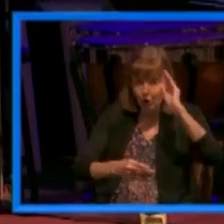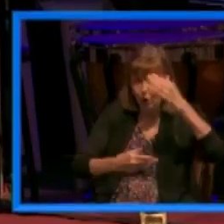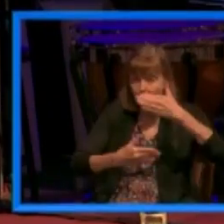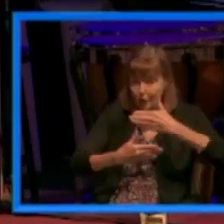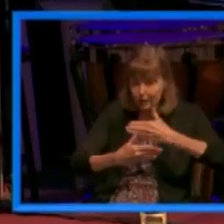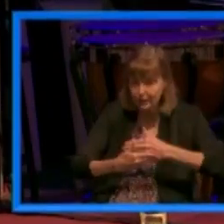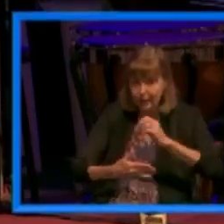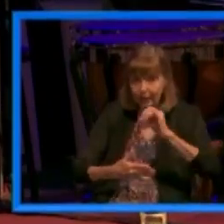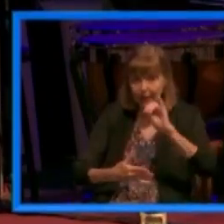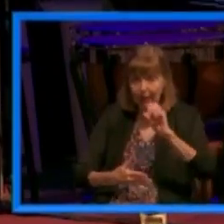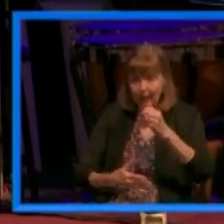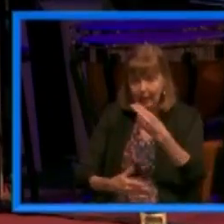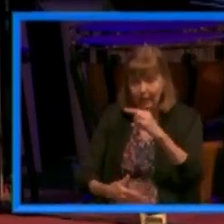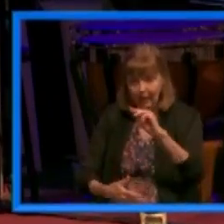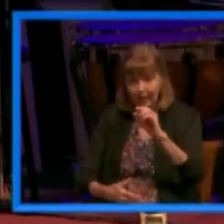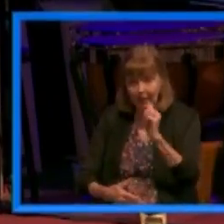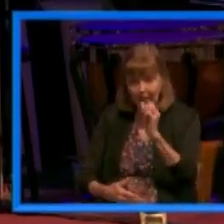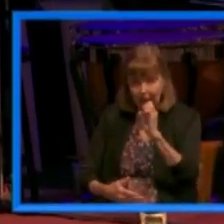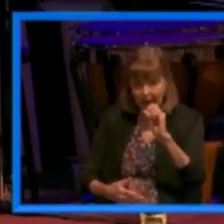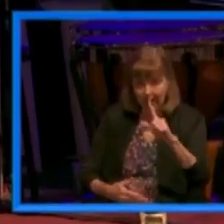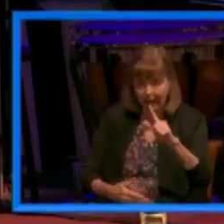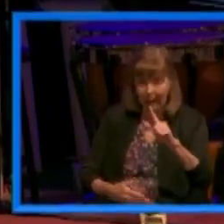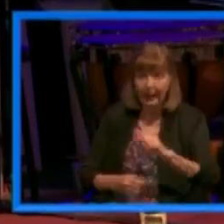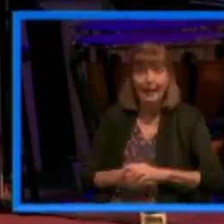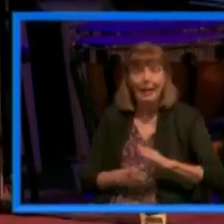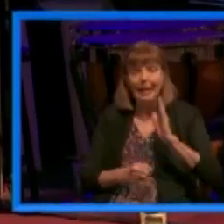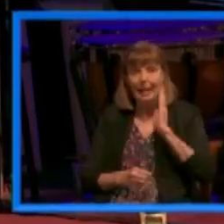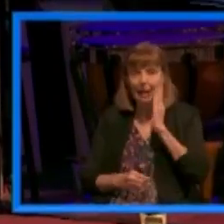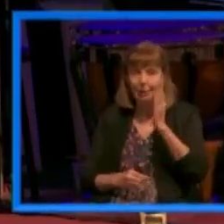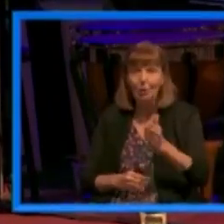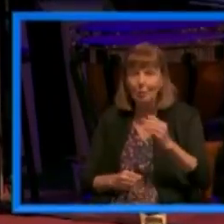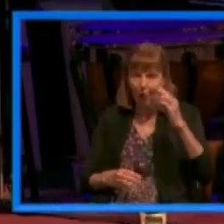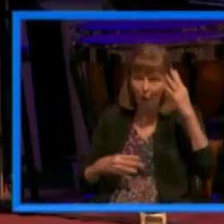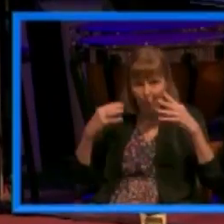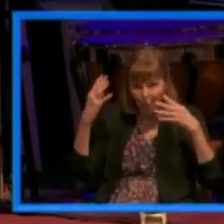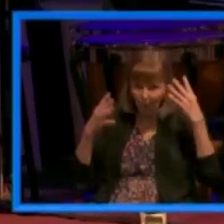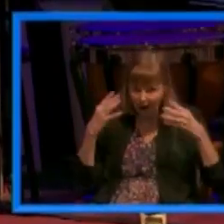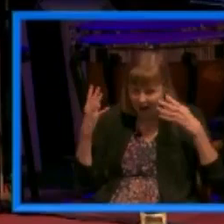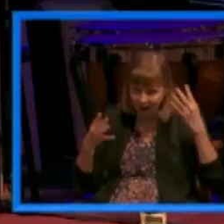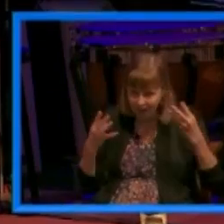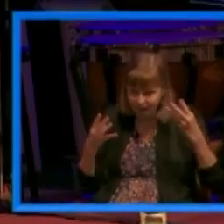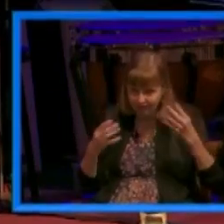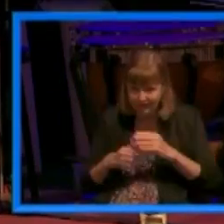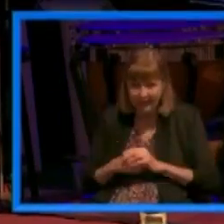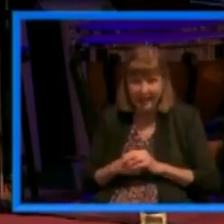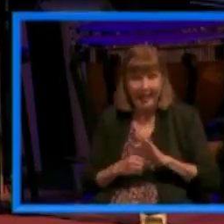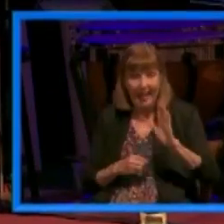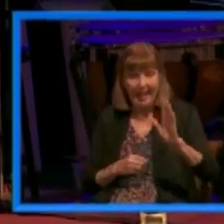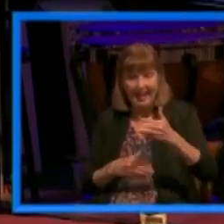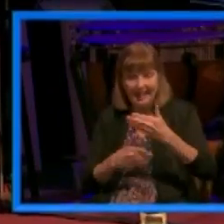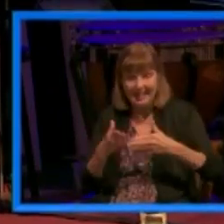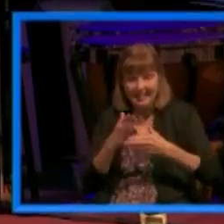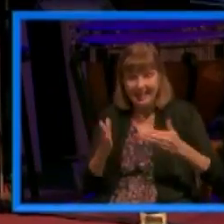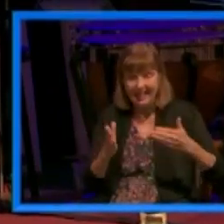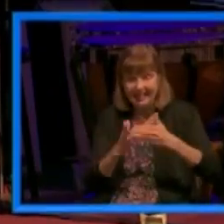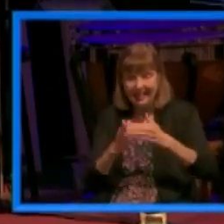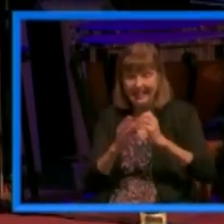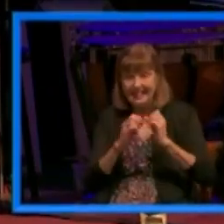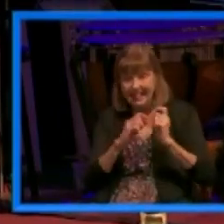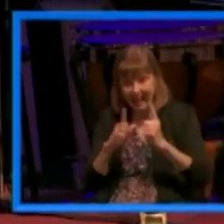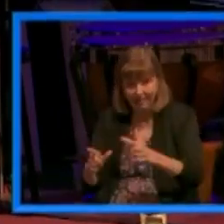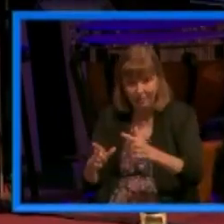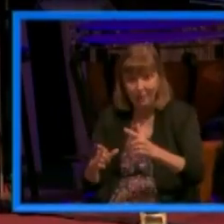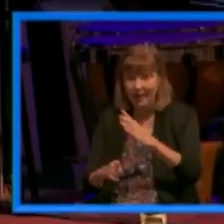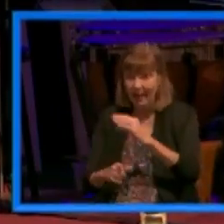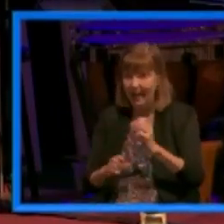be a wild donkey of a man, and his hand against everyone, and everyone's hand against him. And he shall dwell over against all his